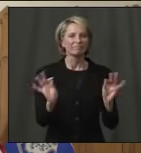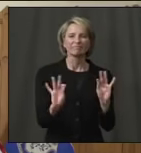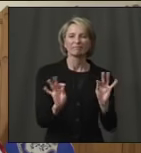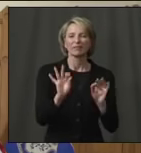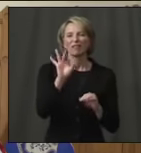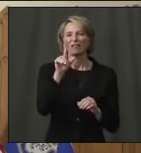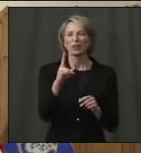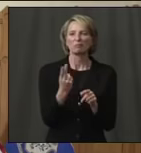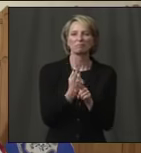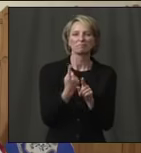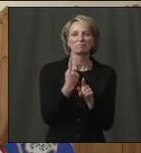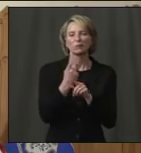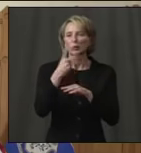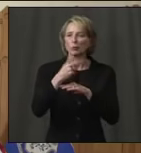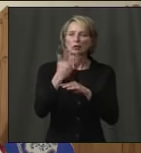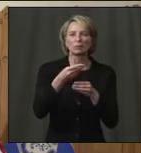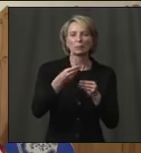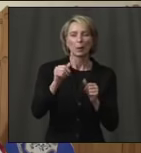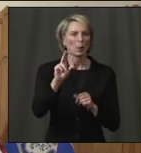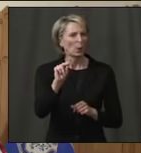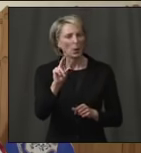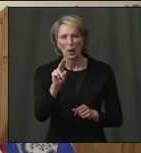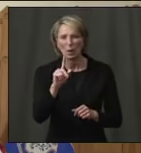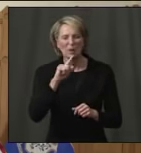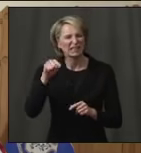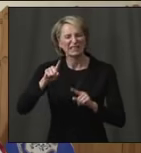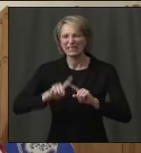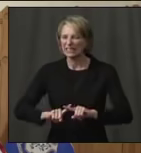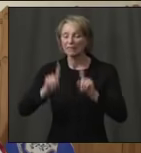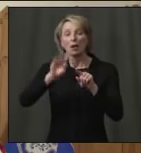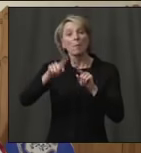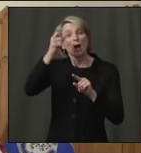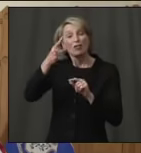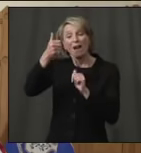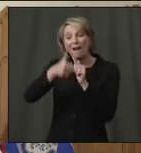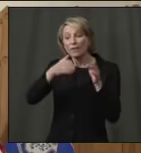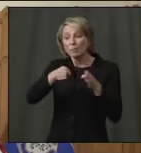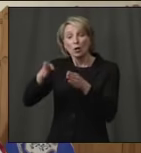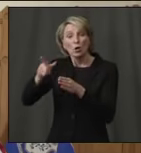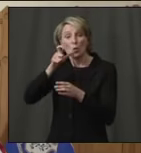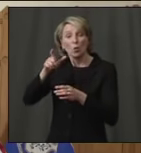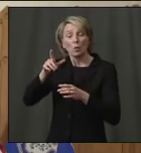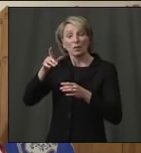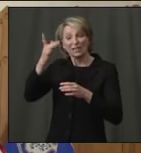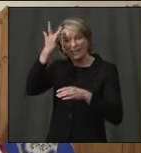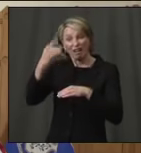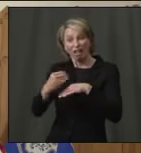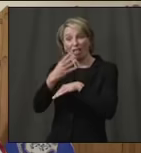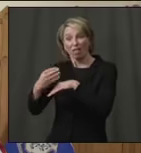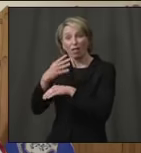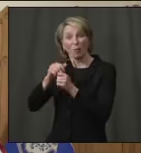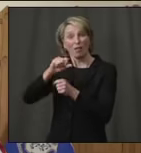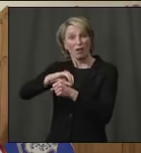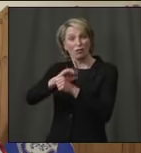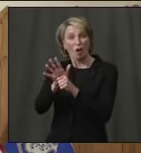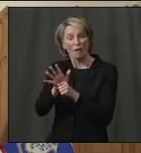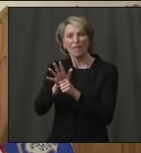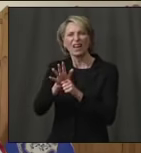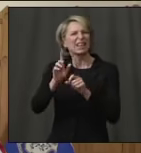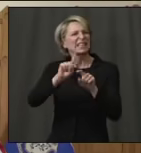differently. The symptoms are different. My sister was diagnosed the day before we kind of went through it